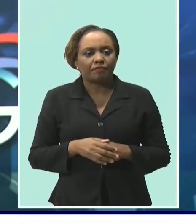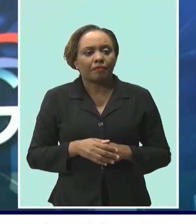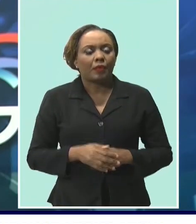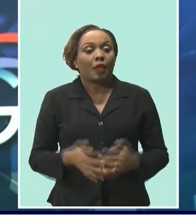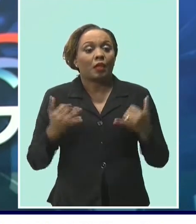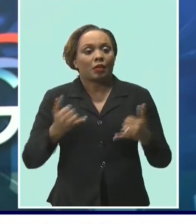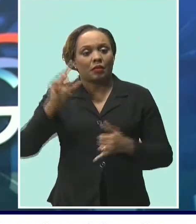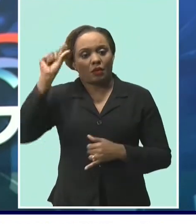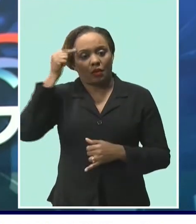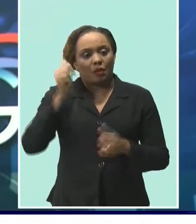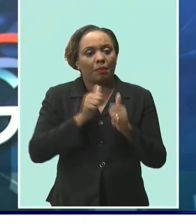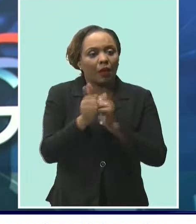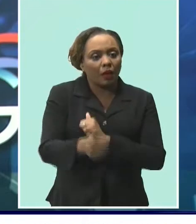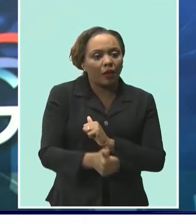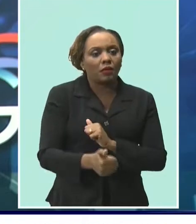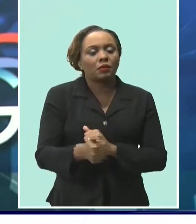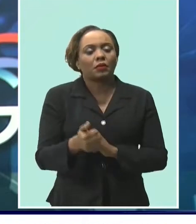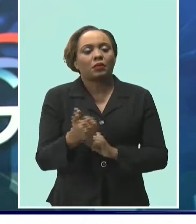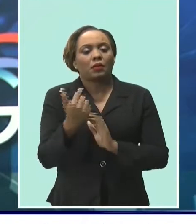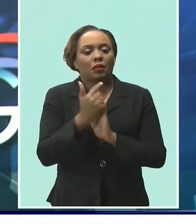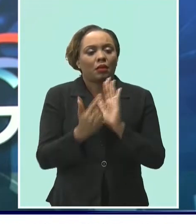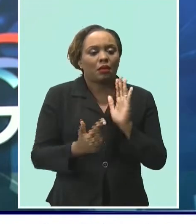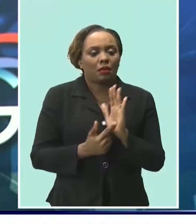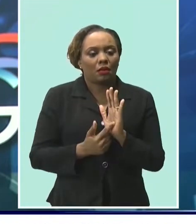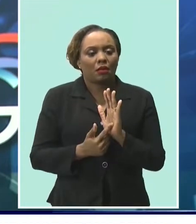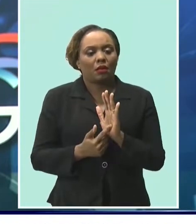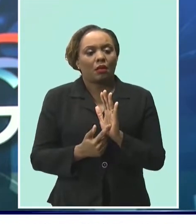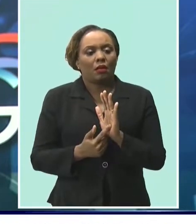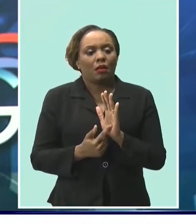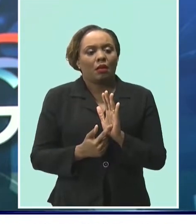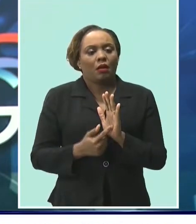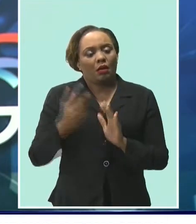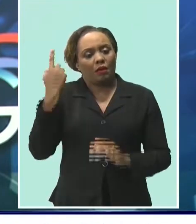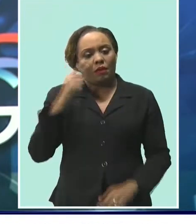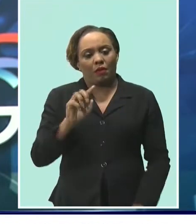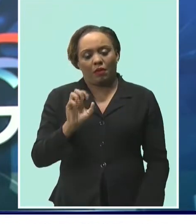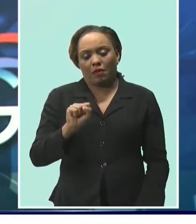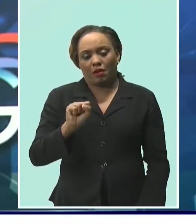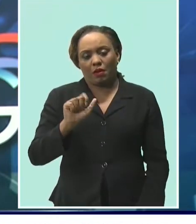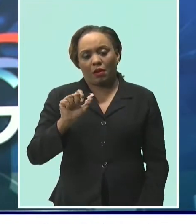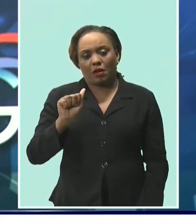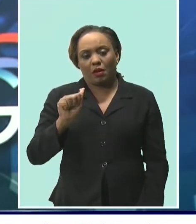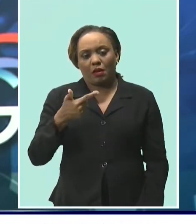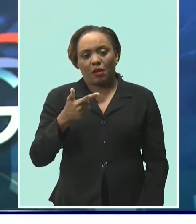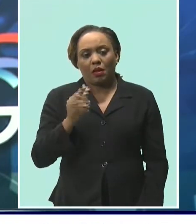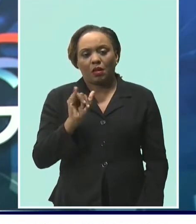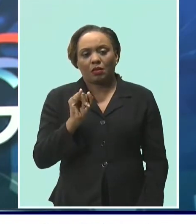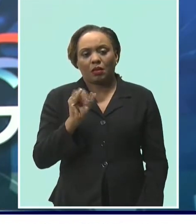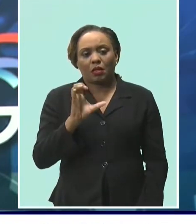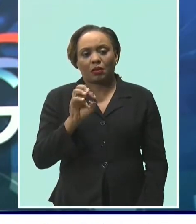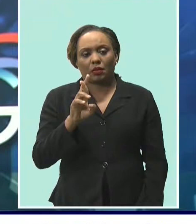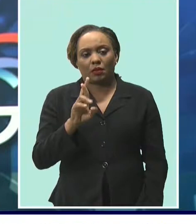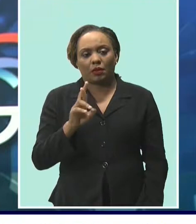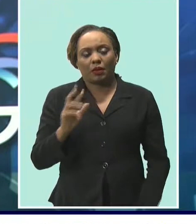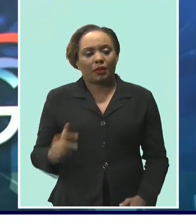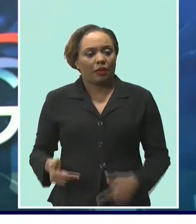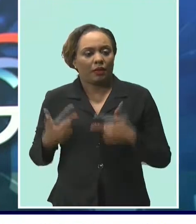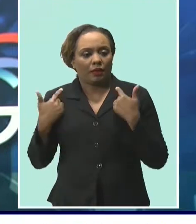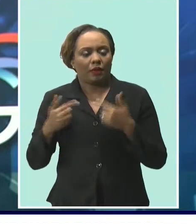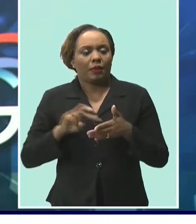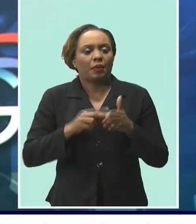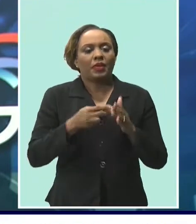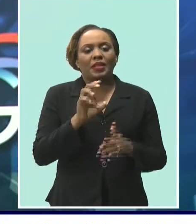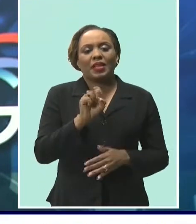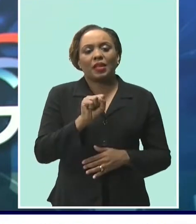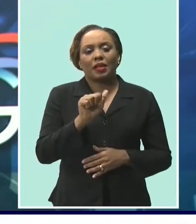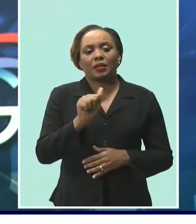legislation intended to make an amendment to honor a request made by Sagicor Life. The amendment relates to Sagicor's taking over of the